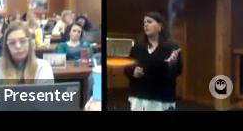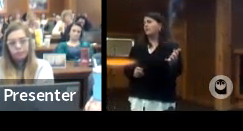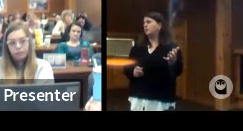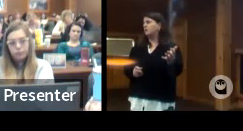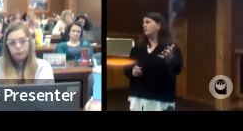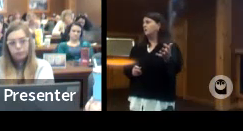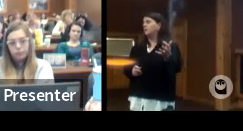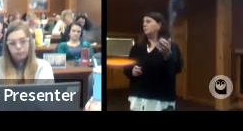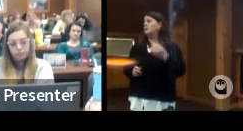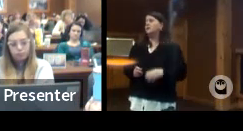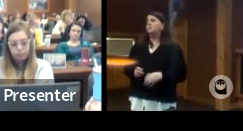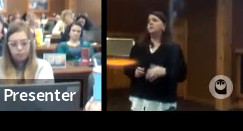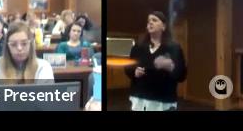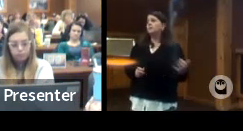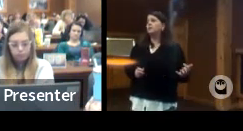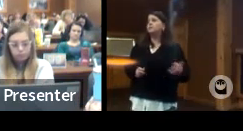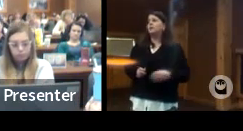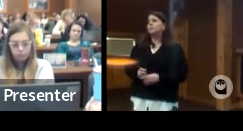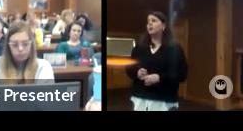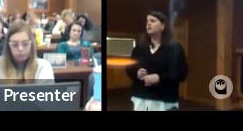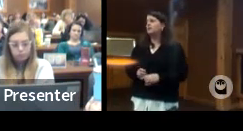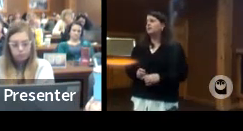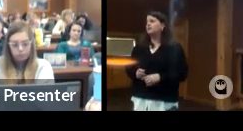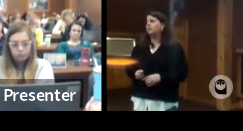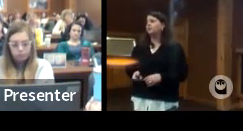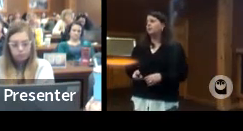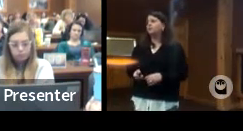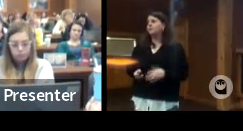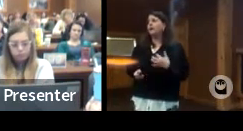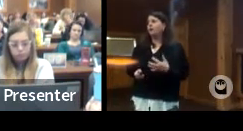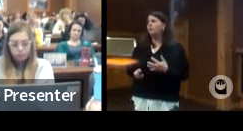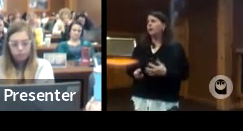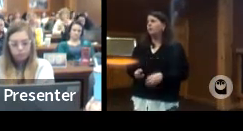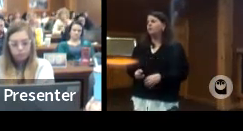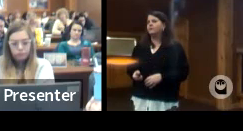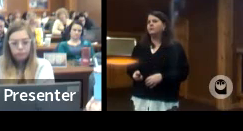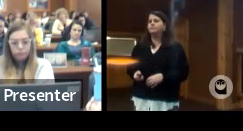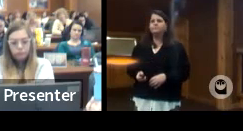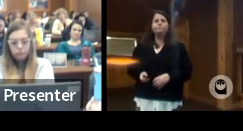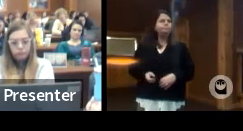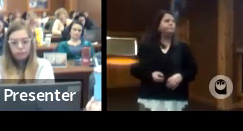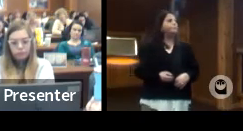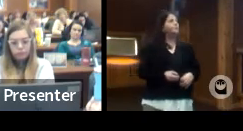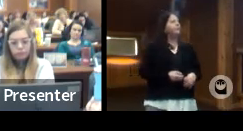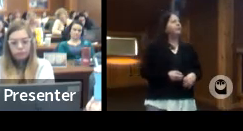an officer that could do it, that could be the expert? Is there someone else that could be the expert to avoid that harm on that victim?